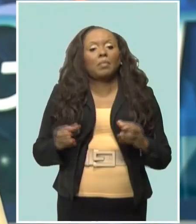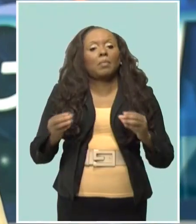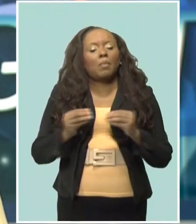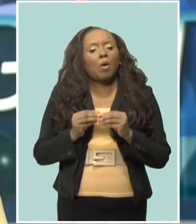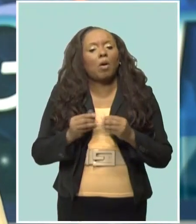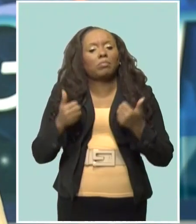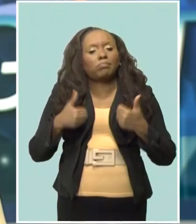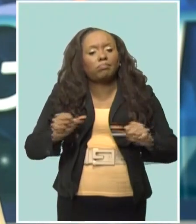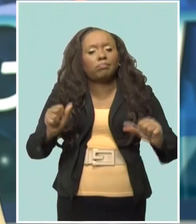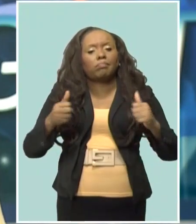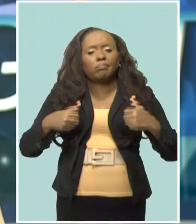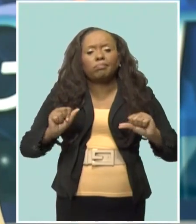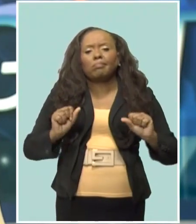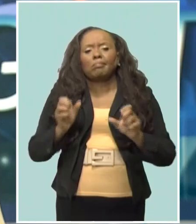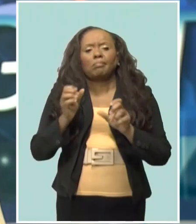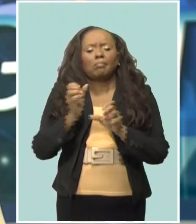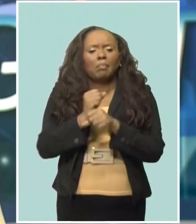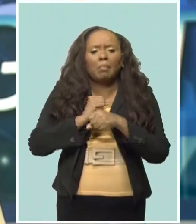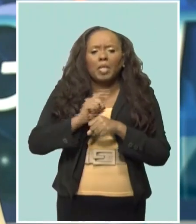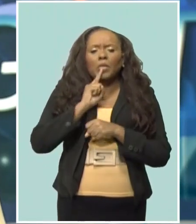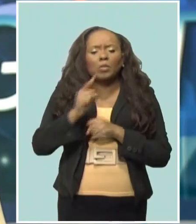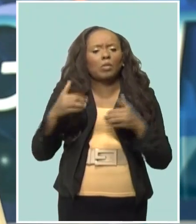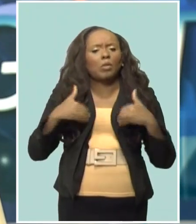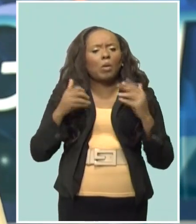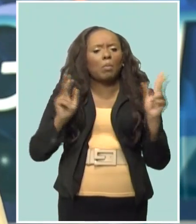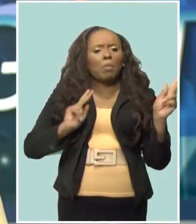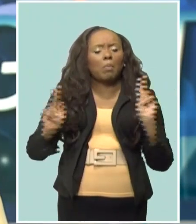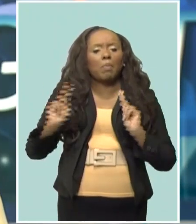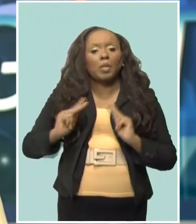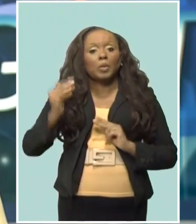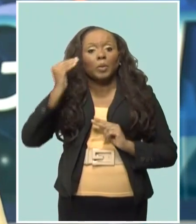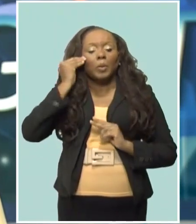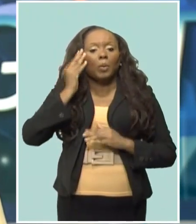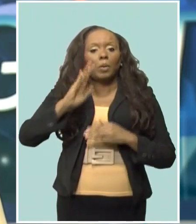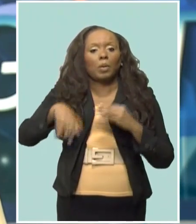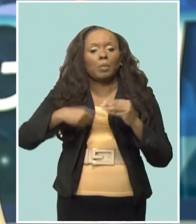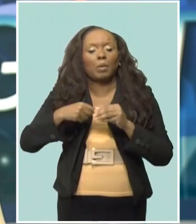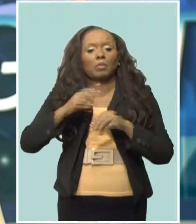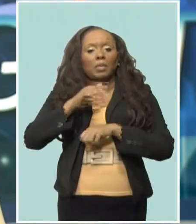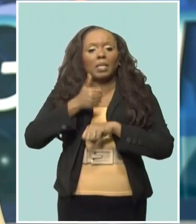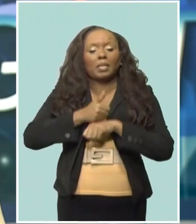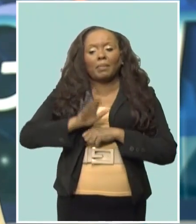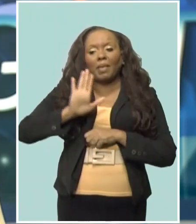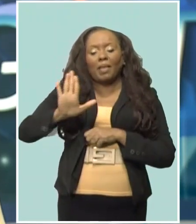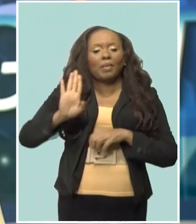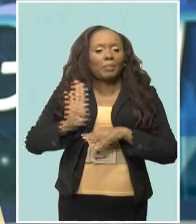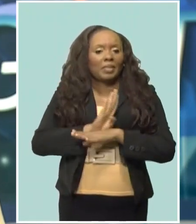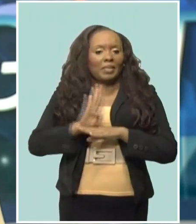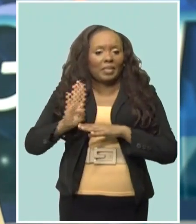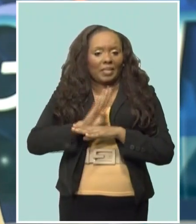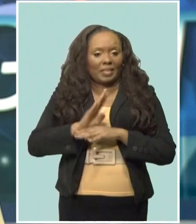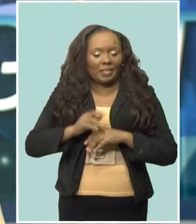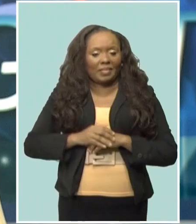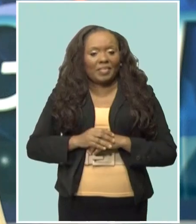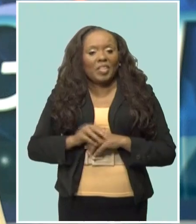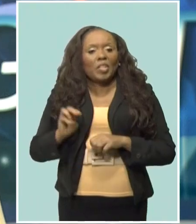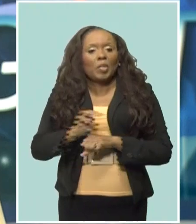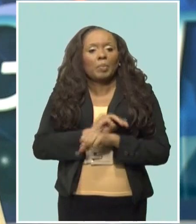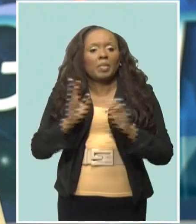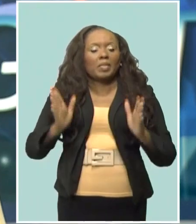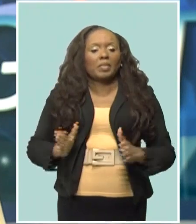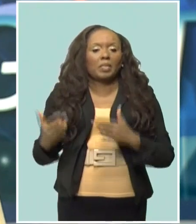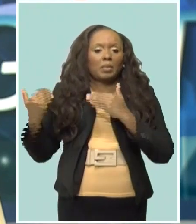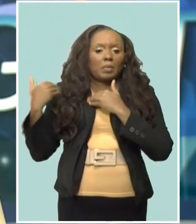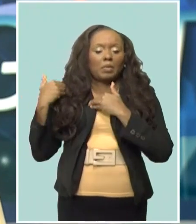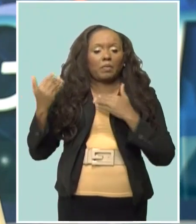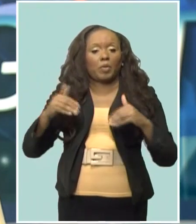Efforts are being made to expose young people to entrepreneurship. Minister of Sport, Youth and Community Empowerment Charles Griffith spoke about